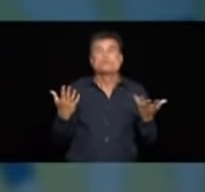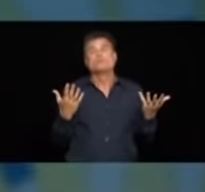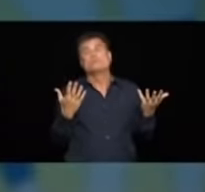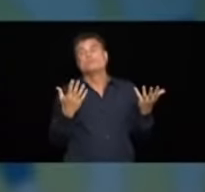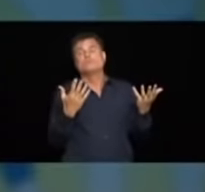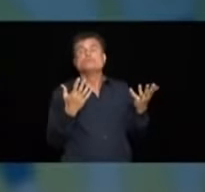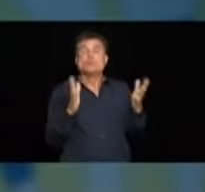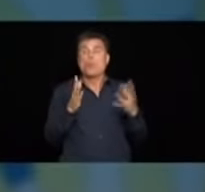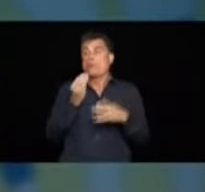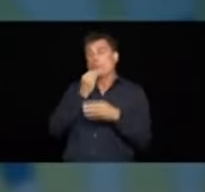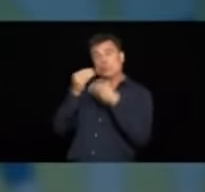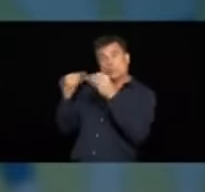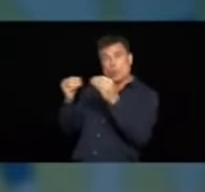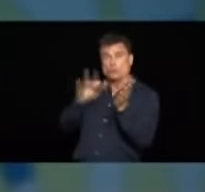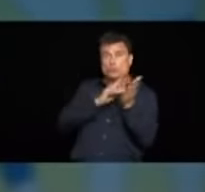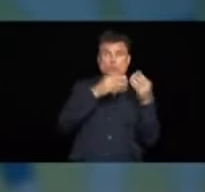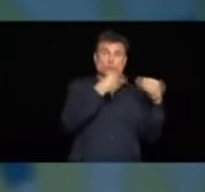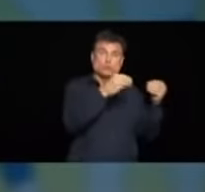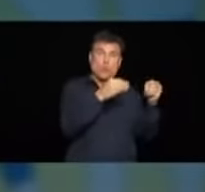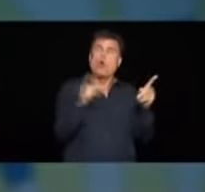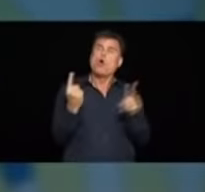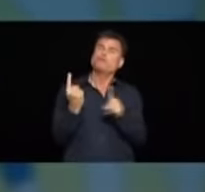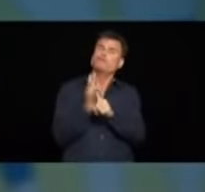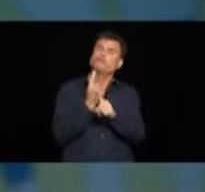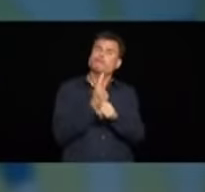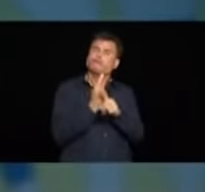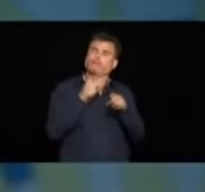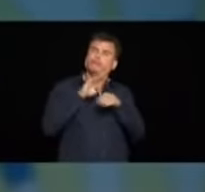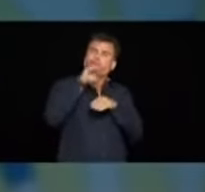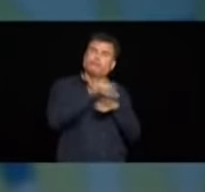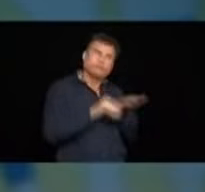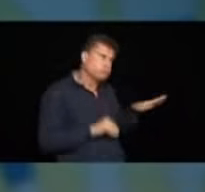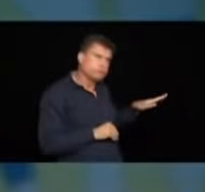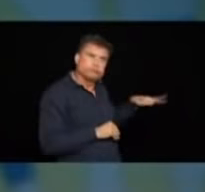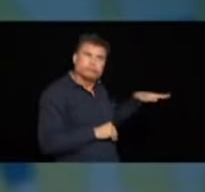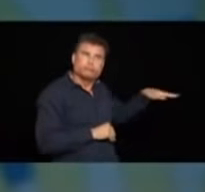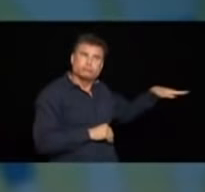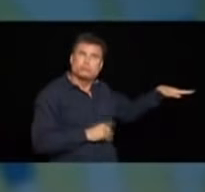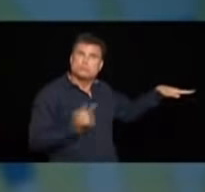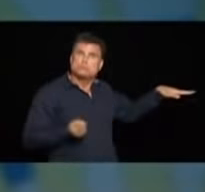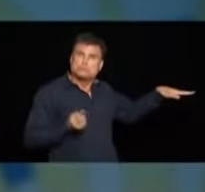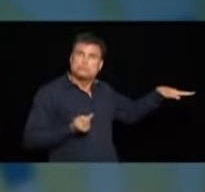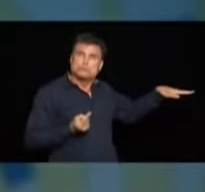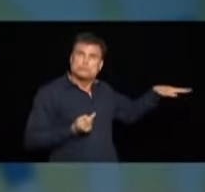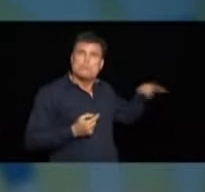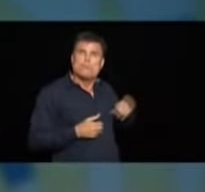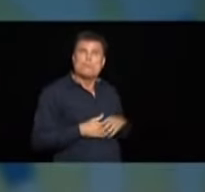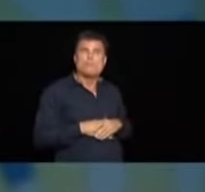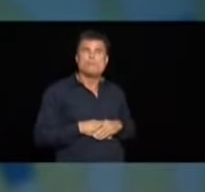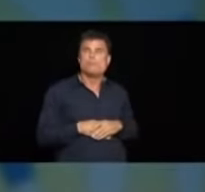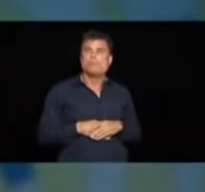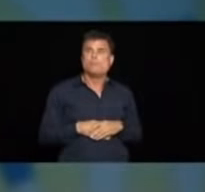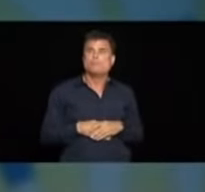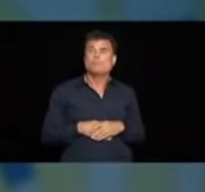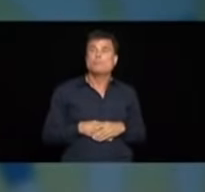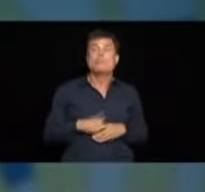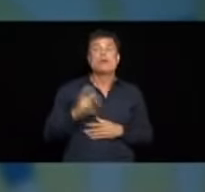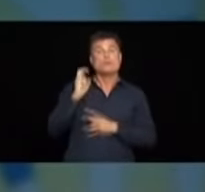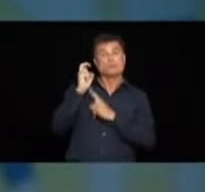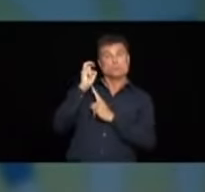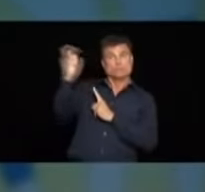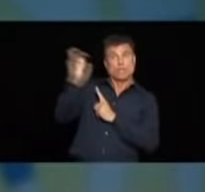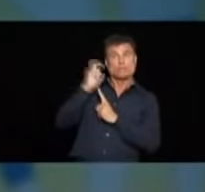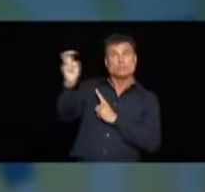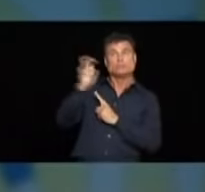still remain below previous to the pandemic. Our rates around transit and workplaces, although that is